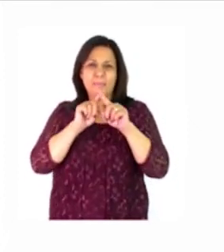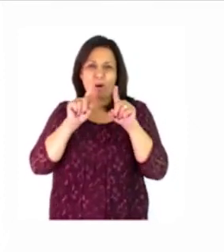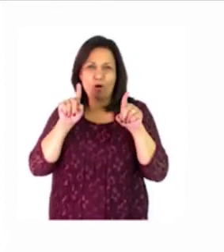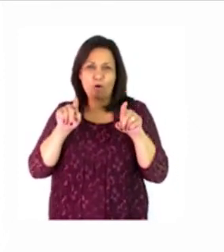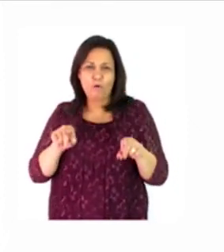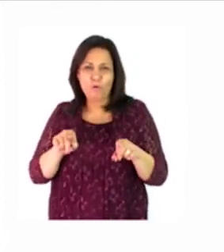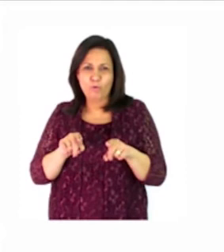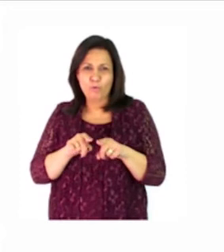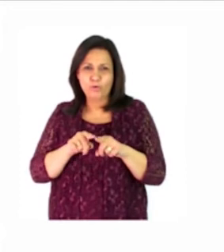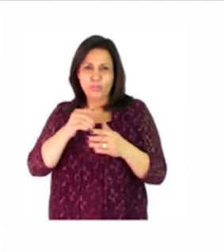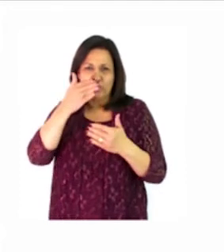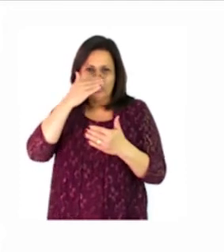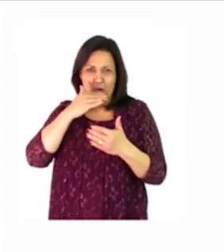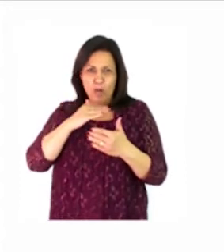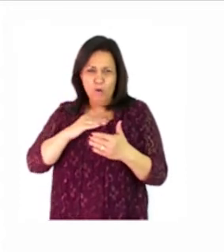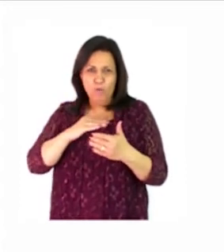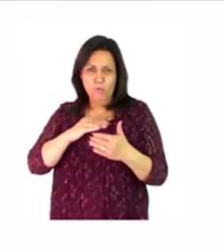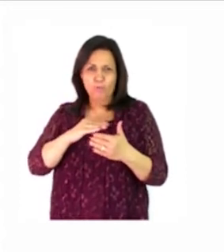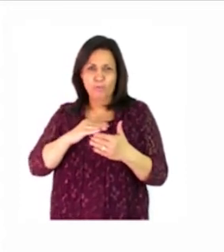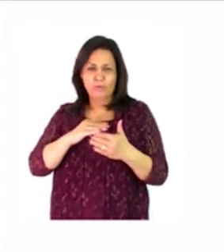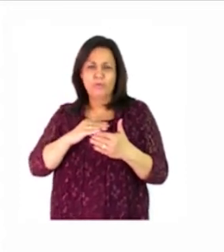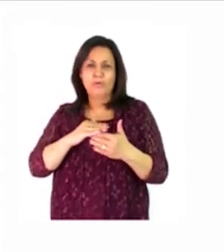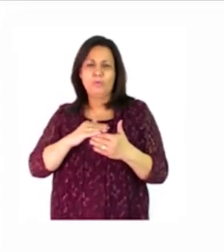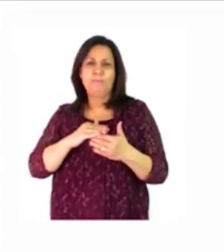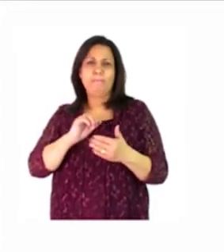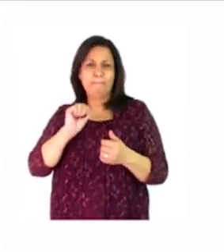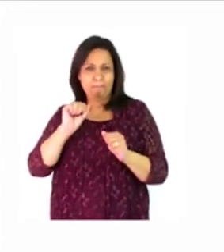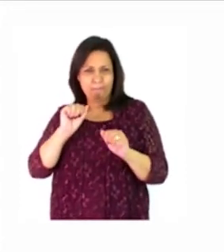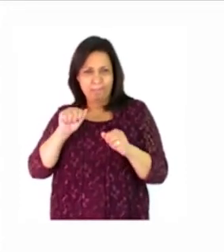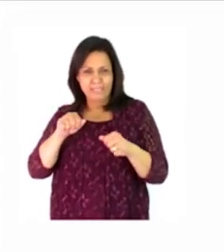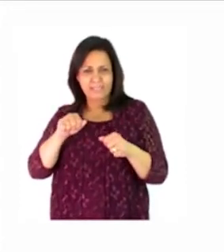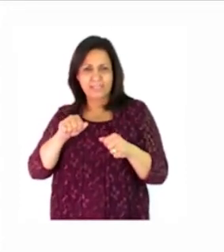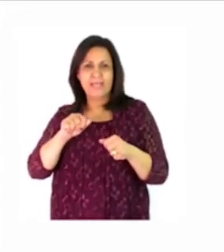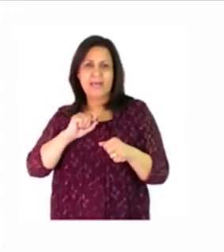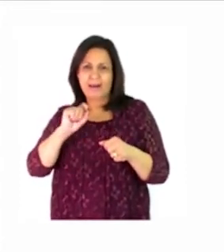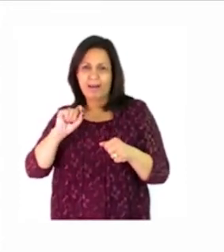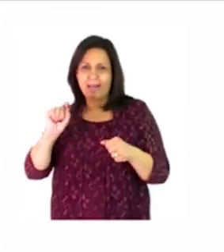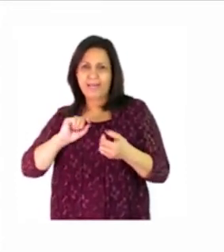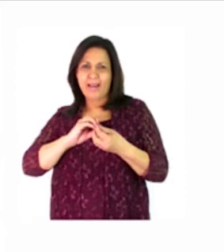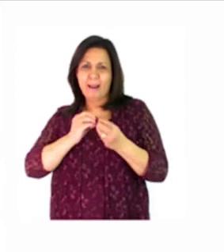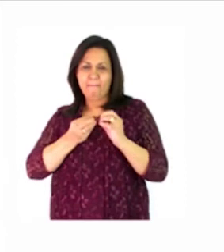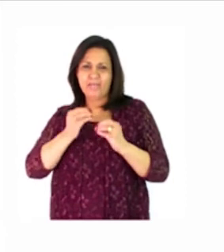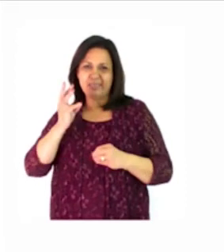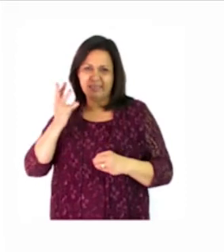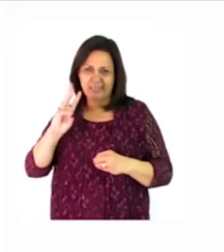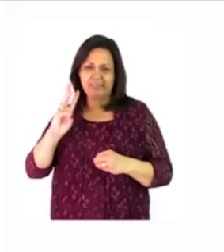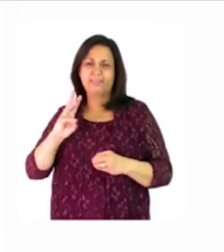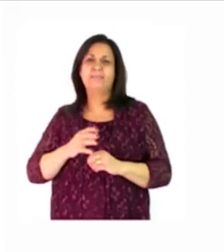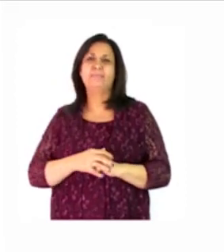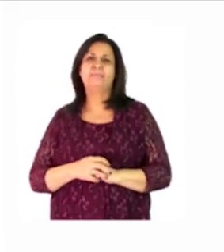the picture of the cookies, we need to write number 6.